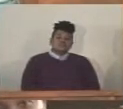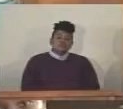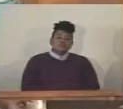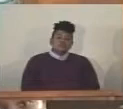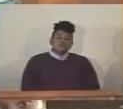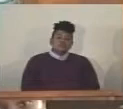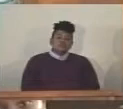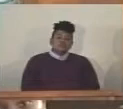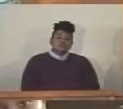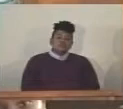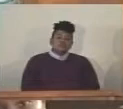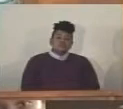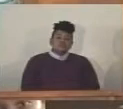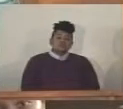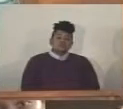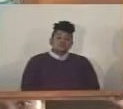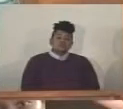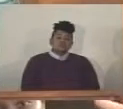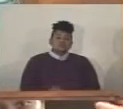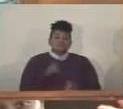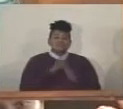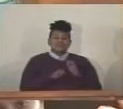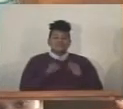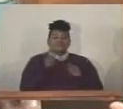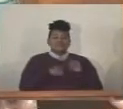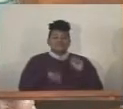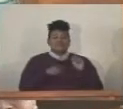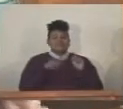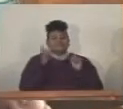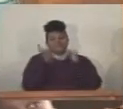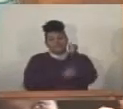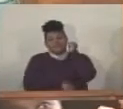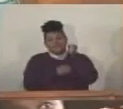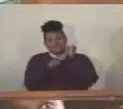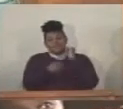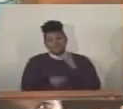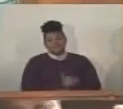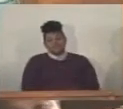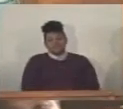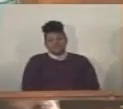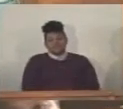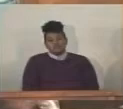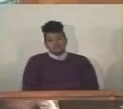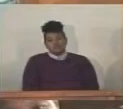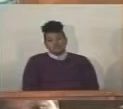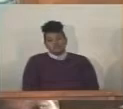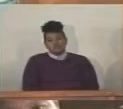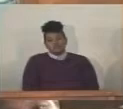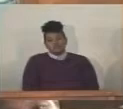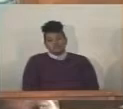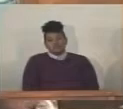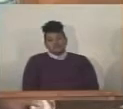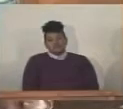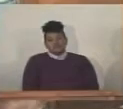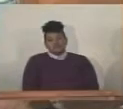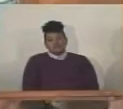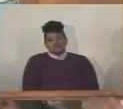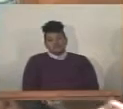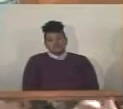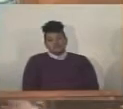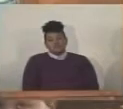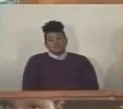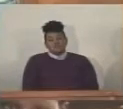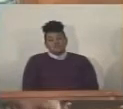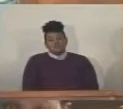now leave that to the inherent jurisdiction of the Supreme Court. I don't like it. I don't like it. I think